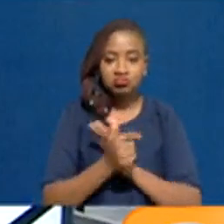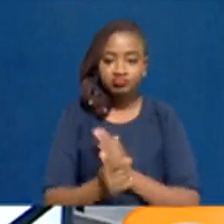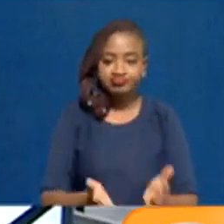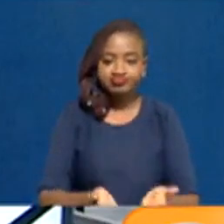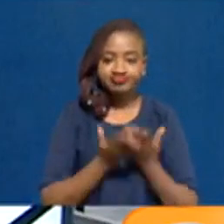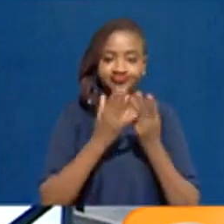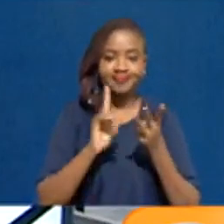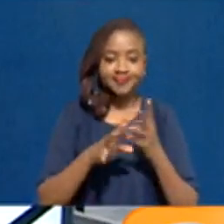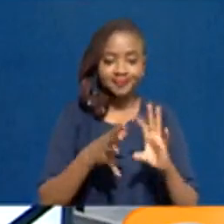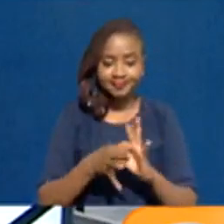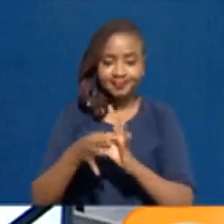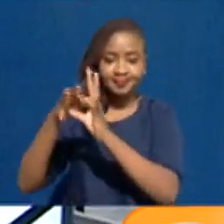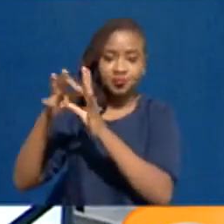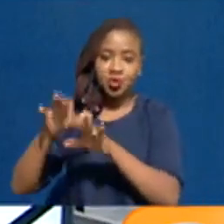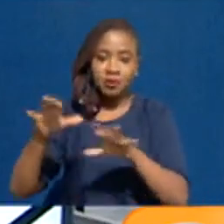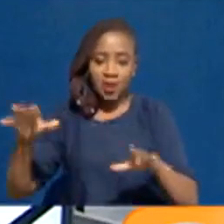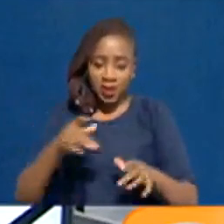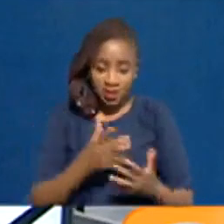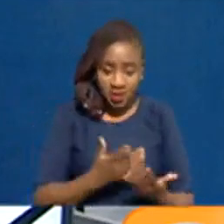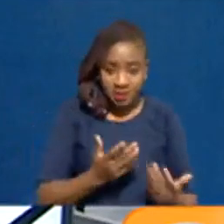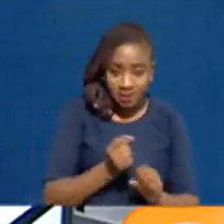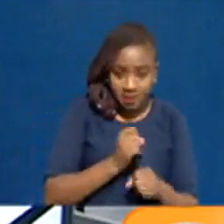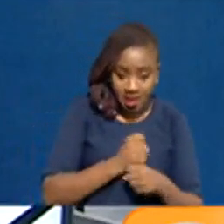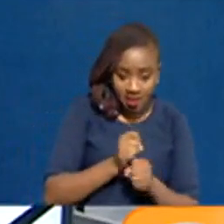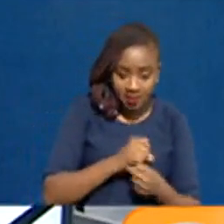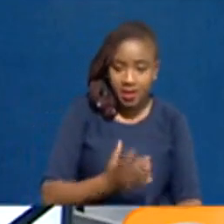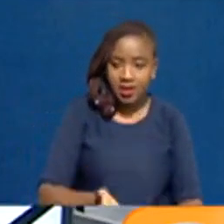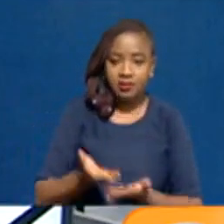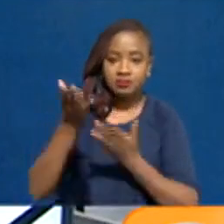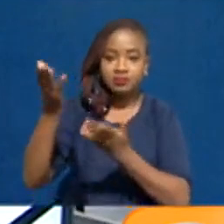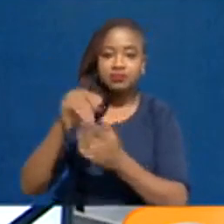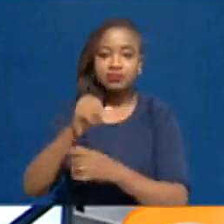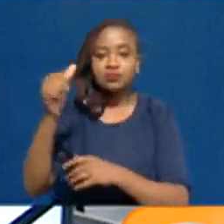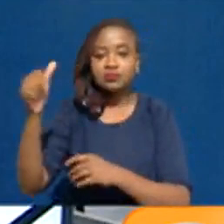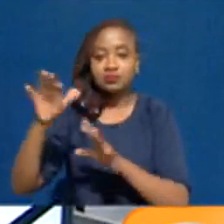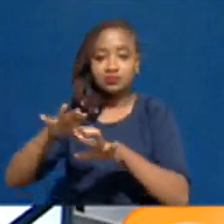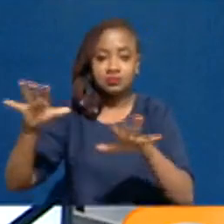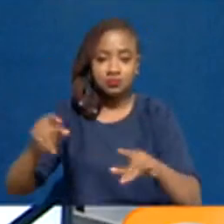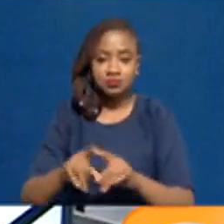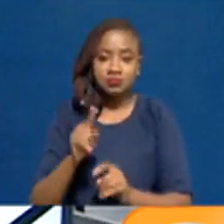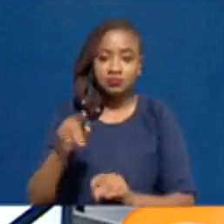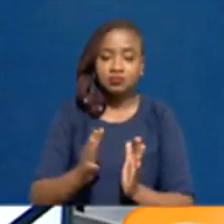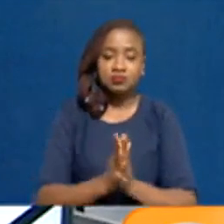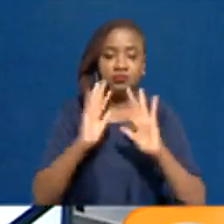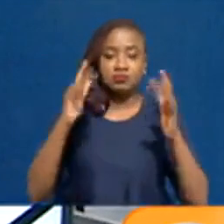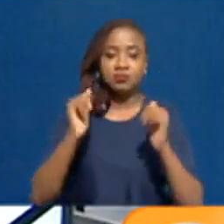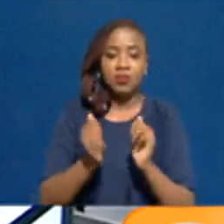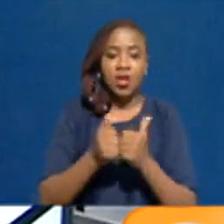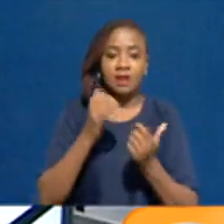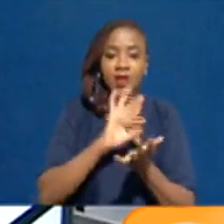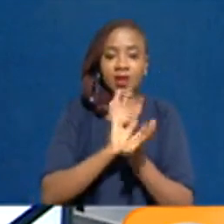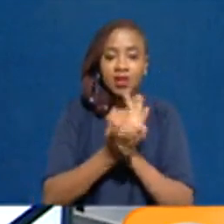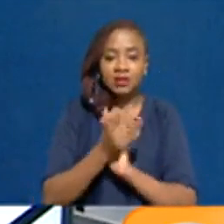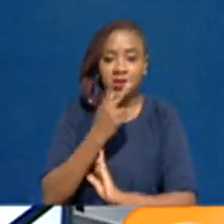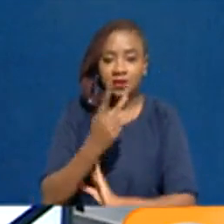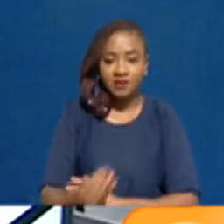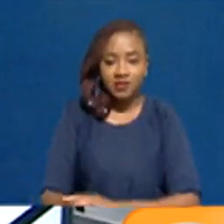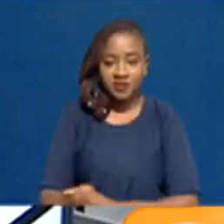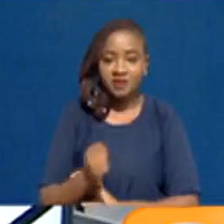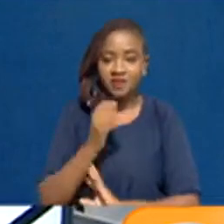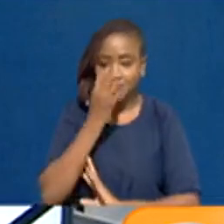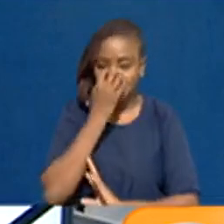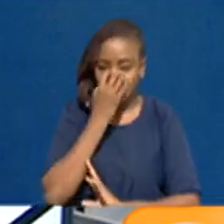to meet their basic needs and fulfill their potential. Speaking during the celebrations held at the Moi Sports Center in Kasarani, President